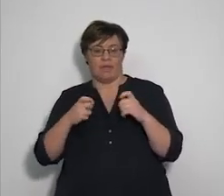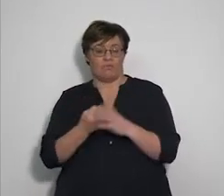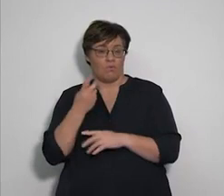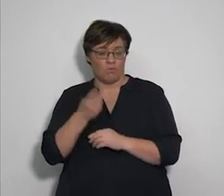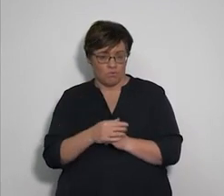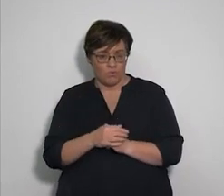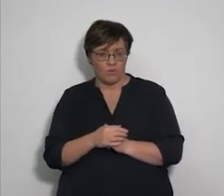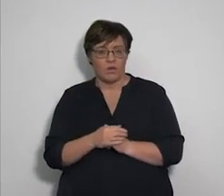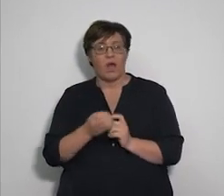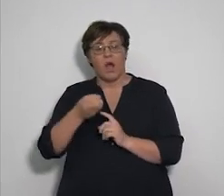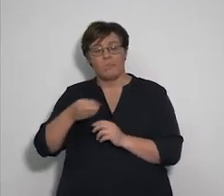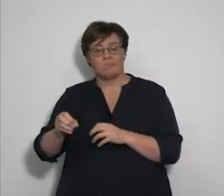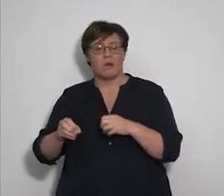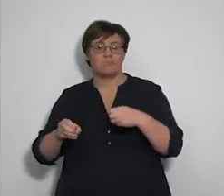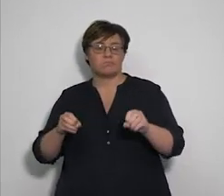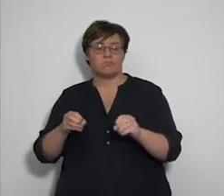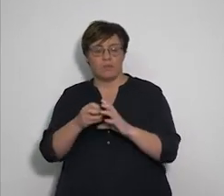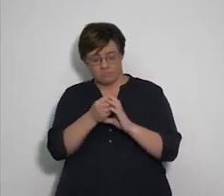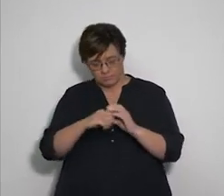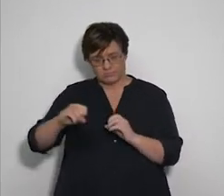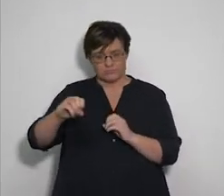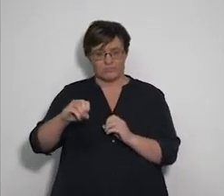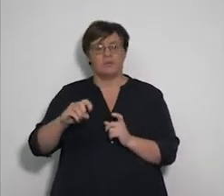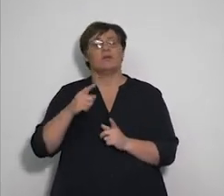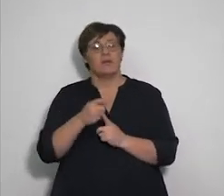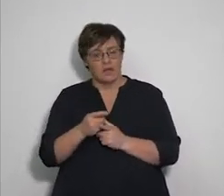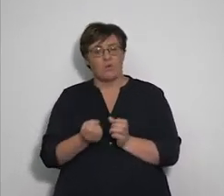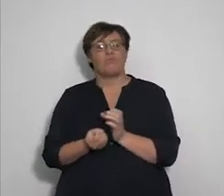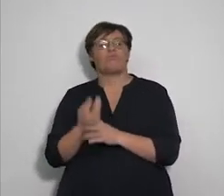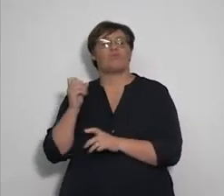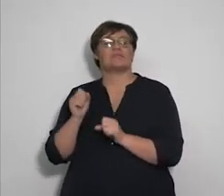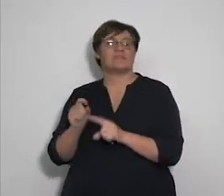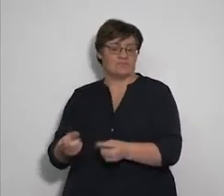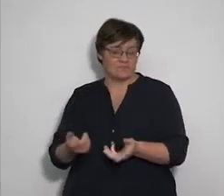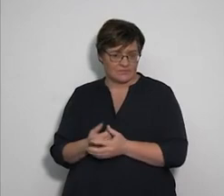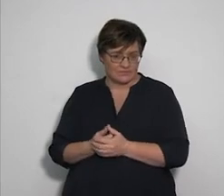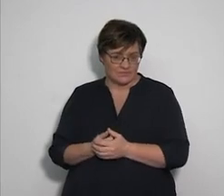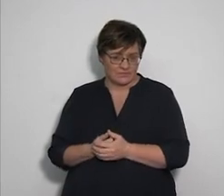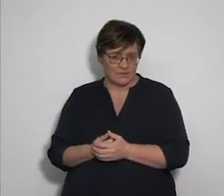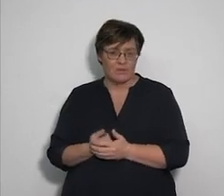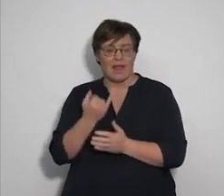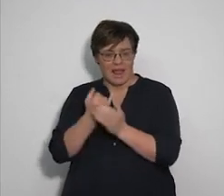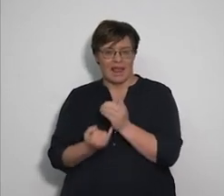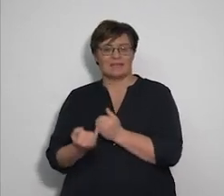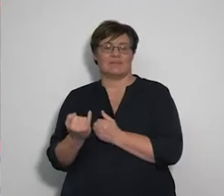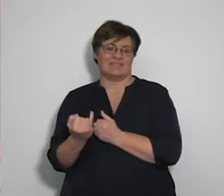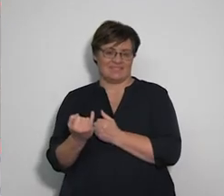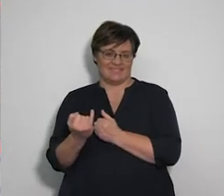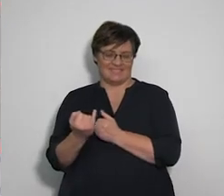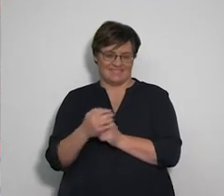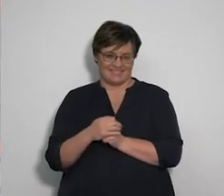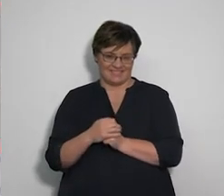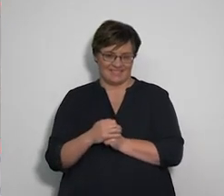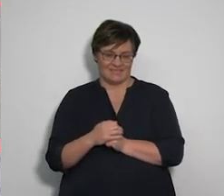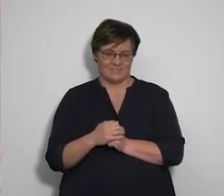bigger, and they break off the original cell and they can start growing as